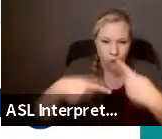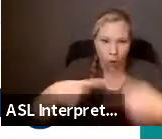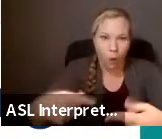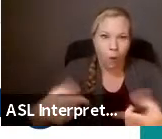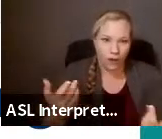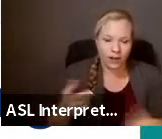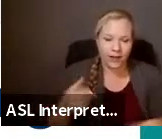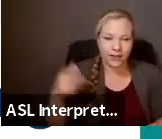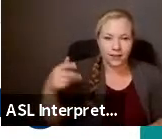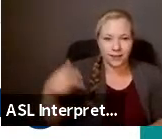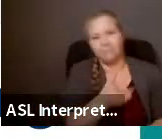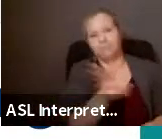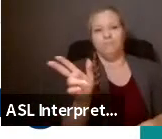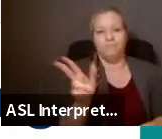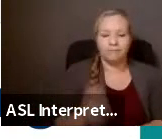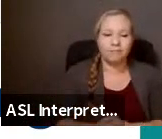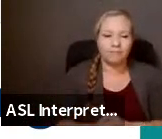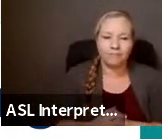bridge.